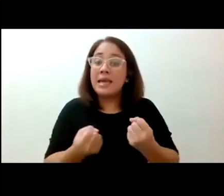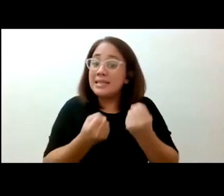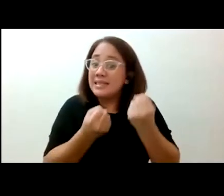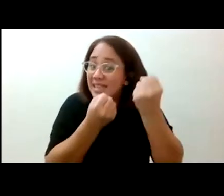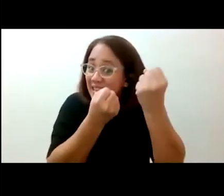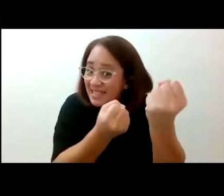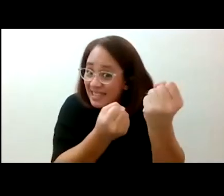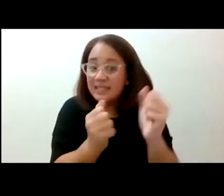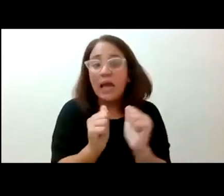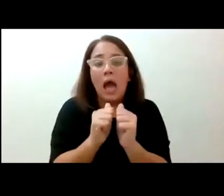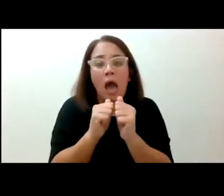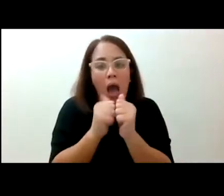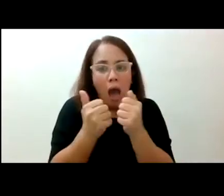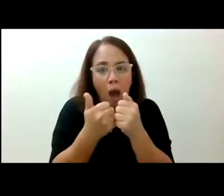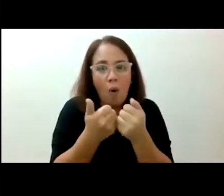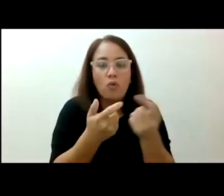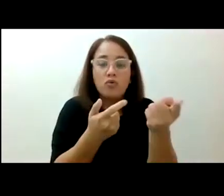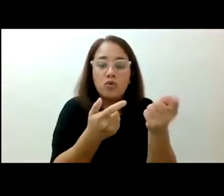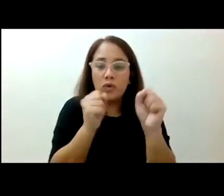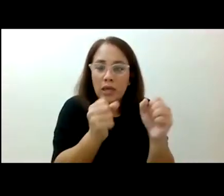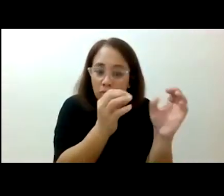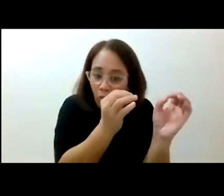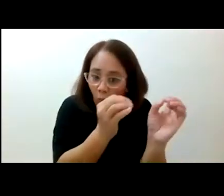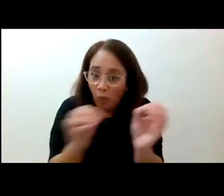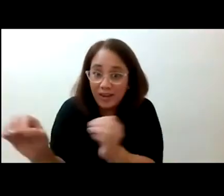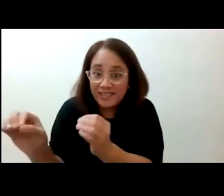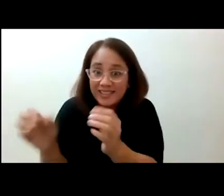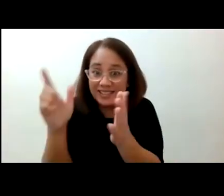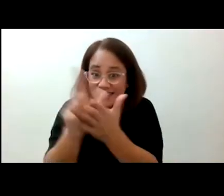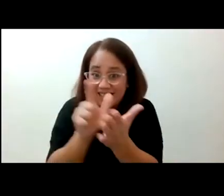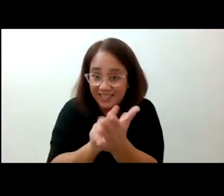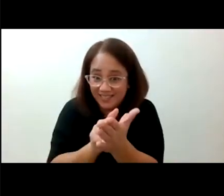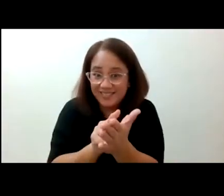how you can organize the lesson.